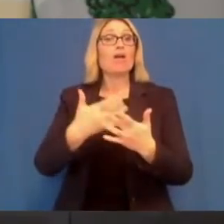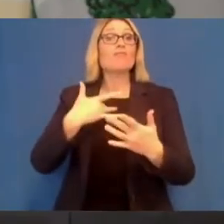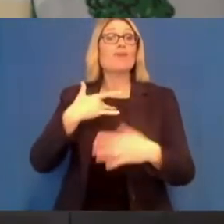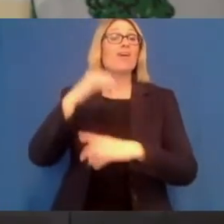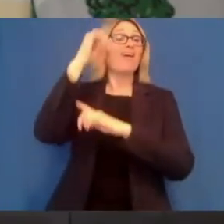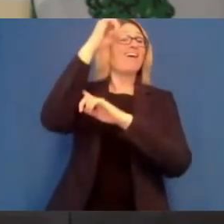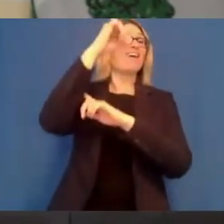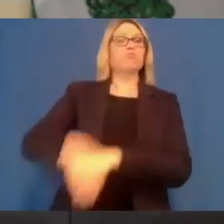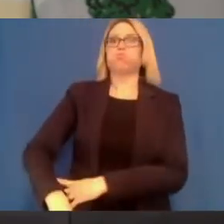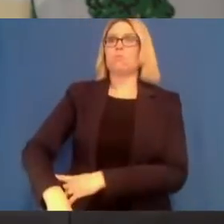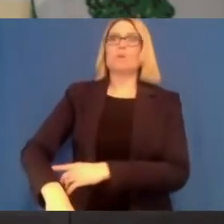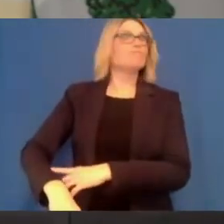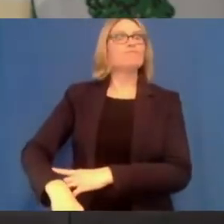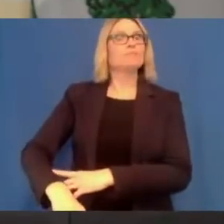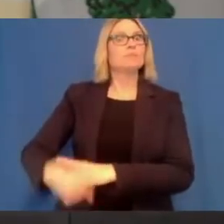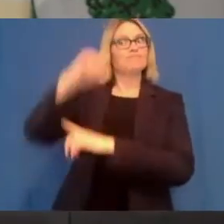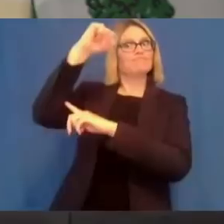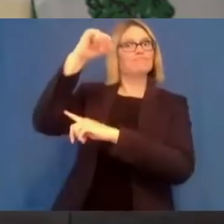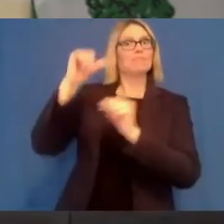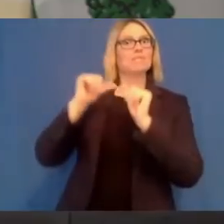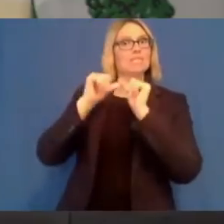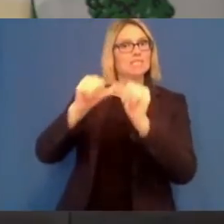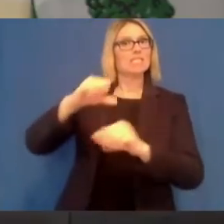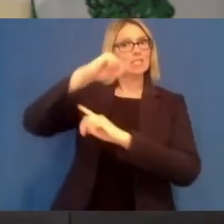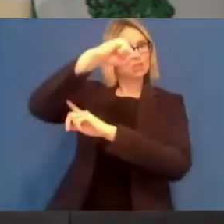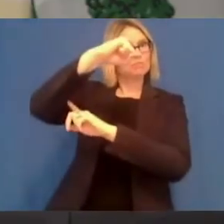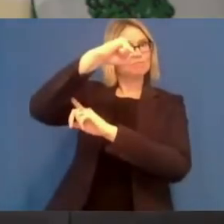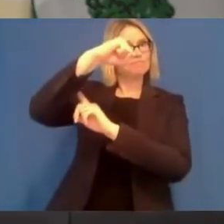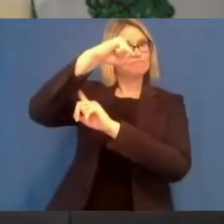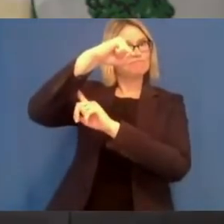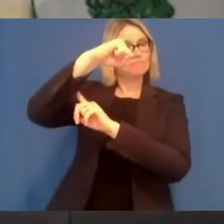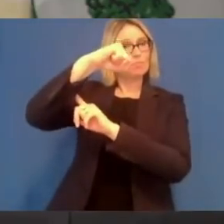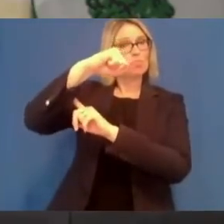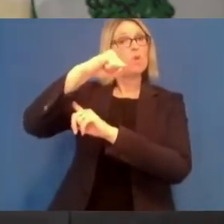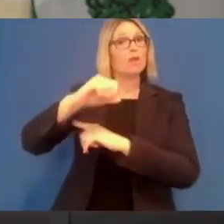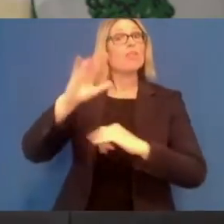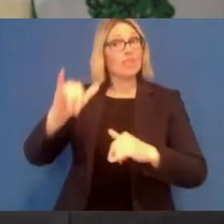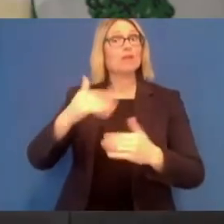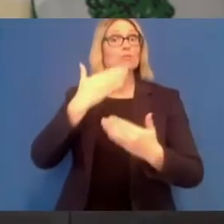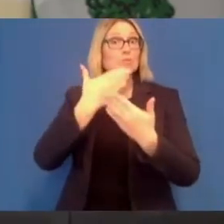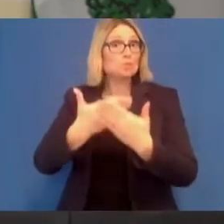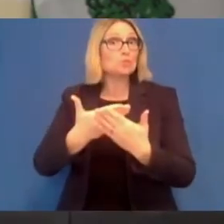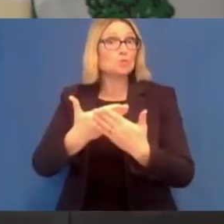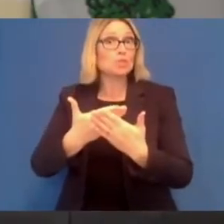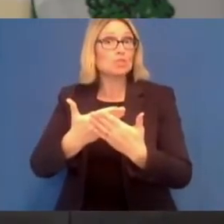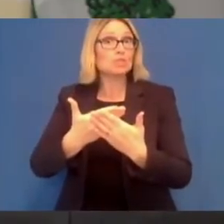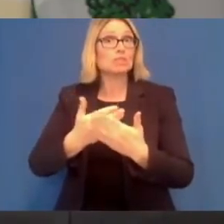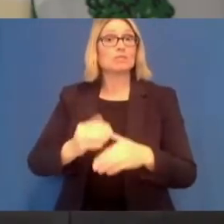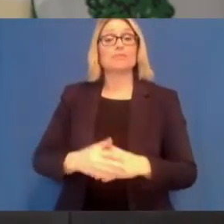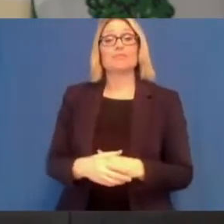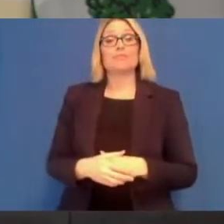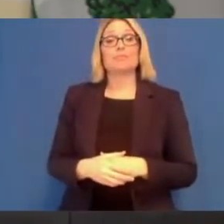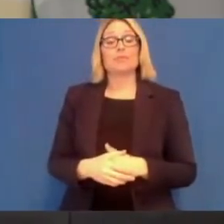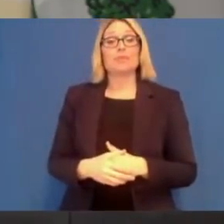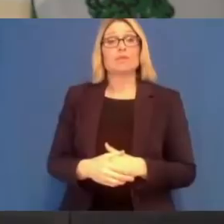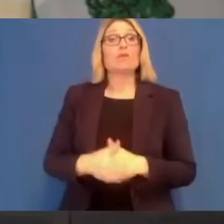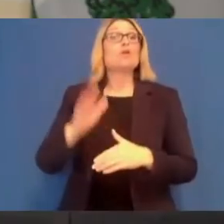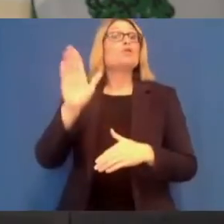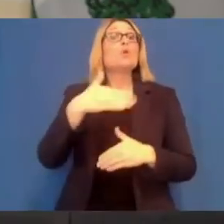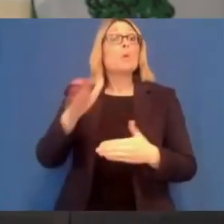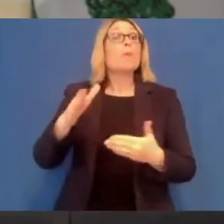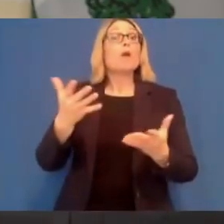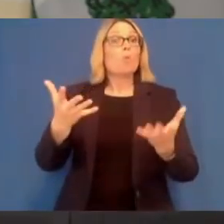not stop doing what we've been doing. Because it's worked, and nobody knowingly brings